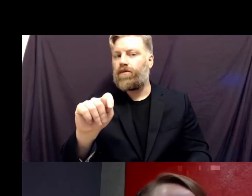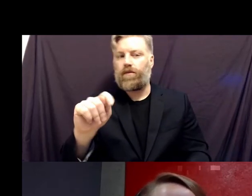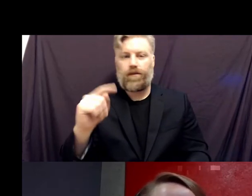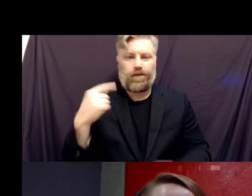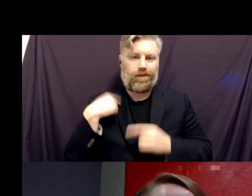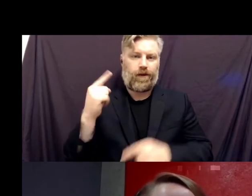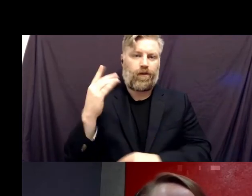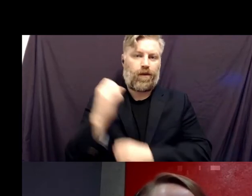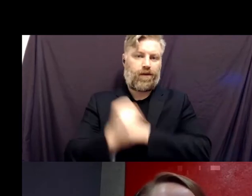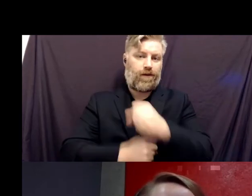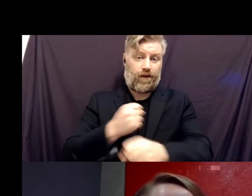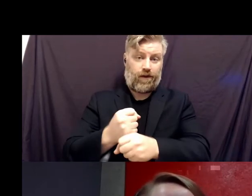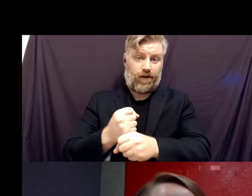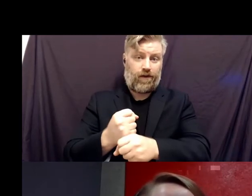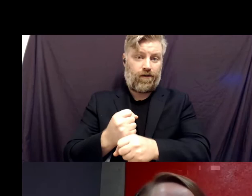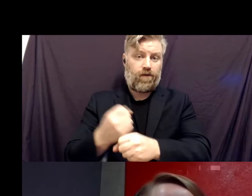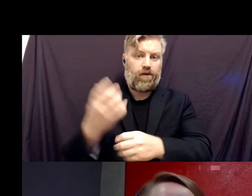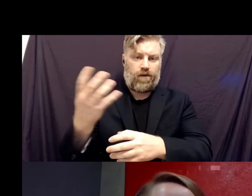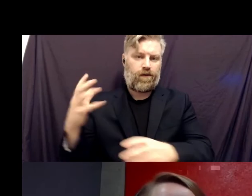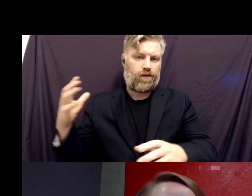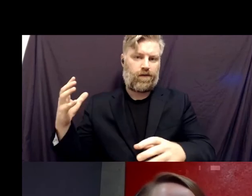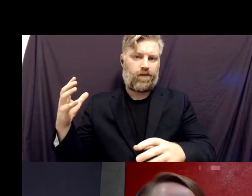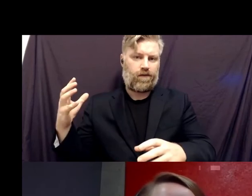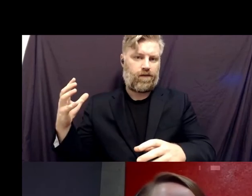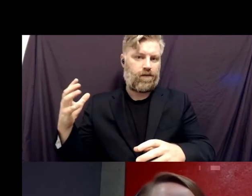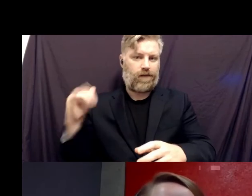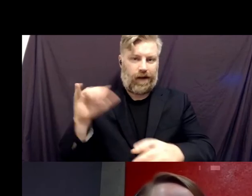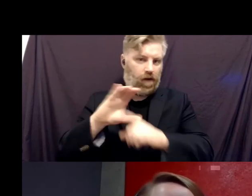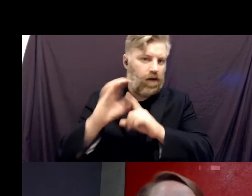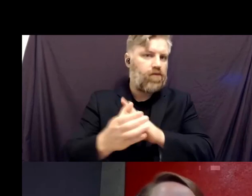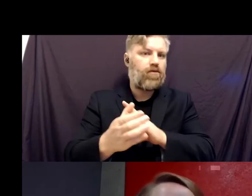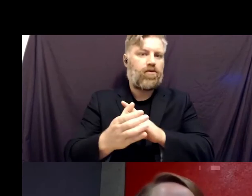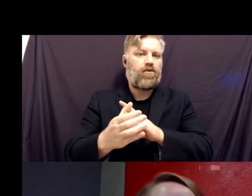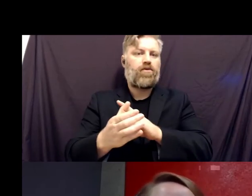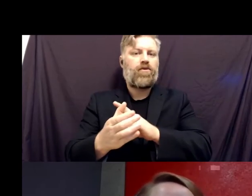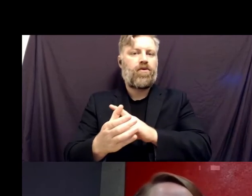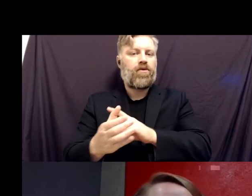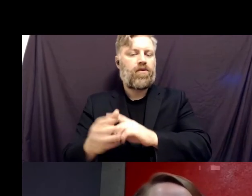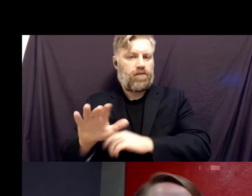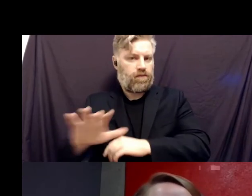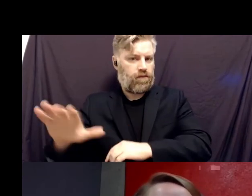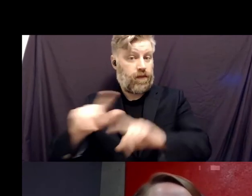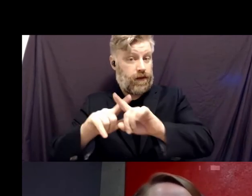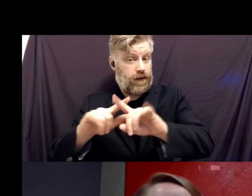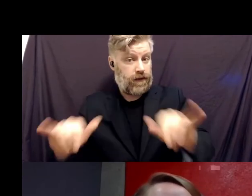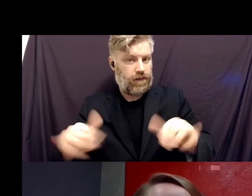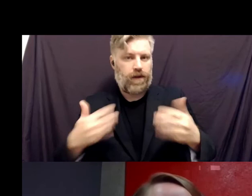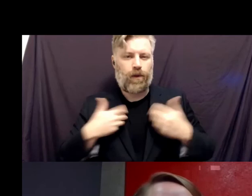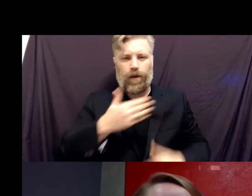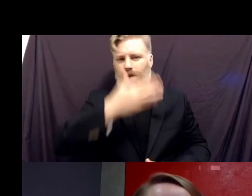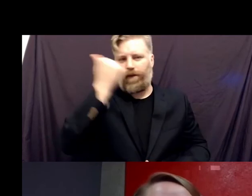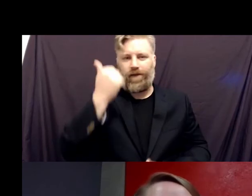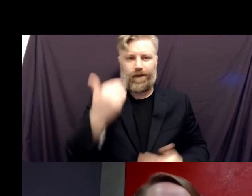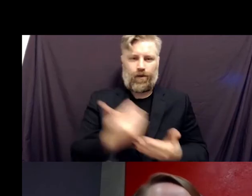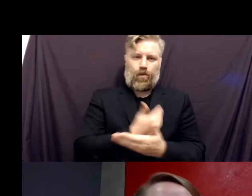100 years into this sculpture on one hand, but not to forget the young